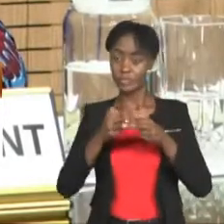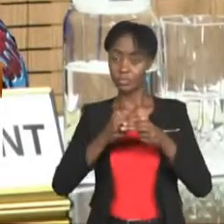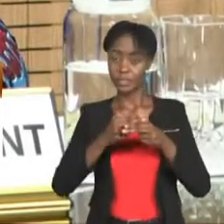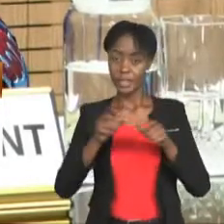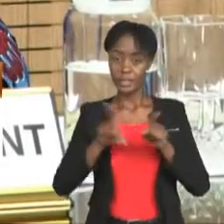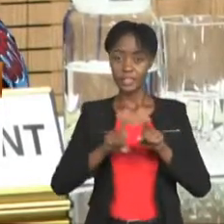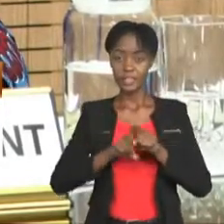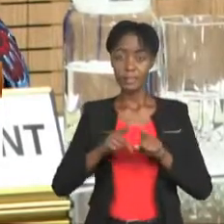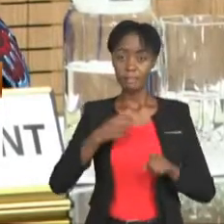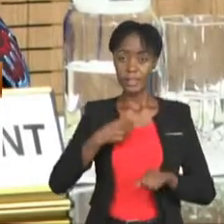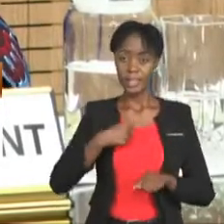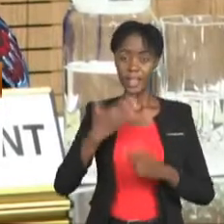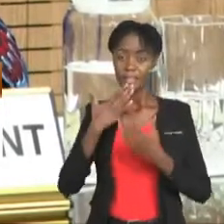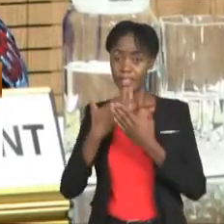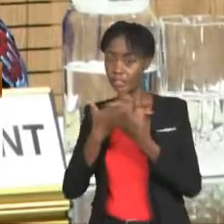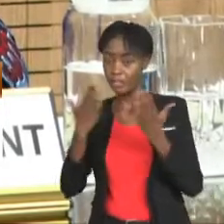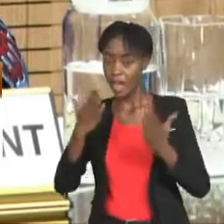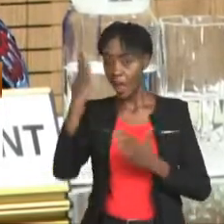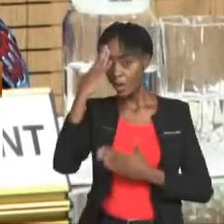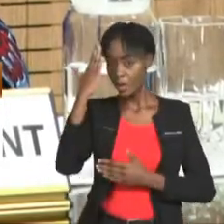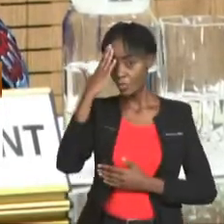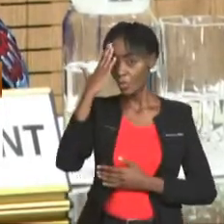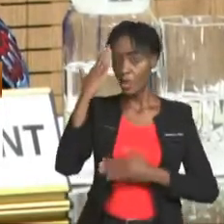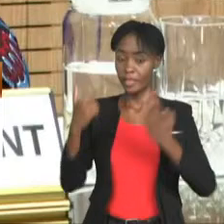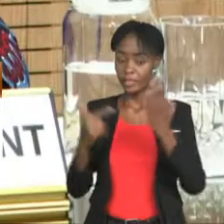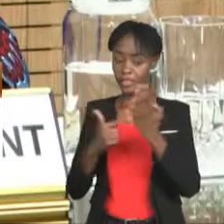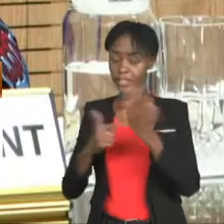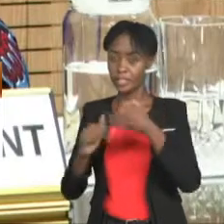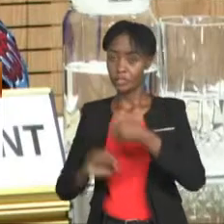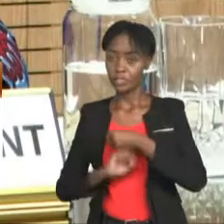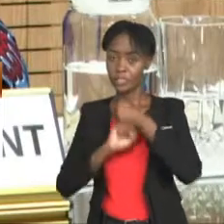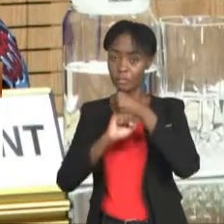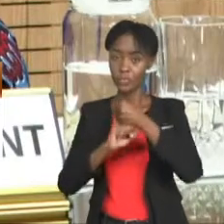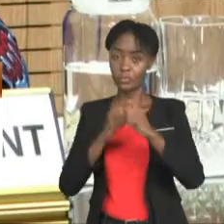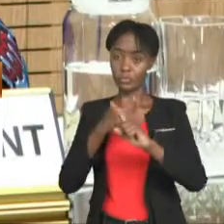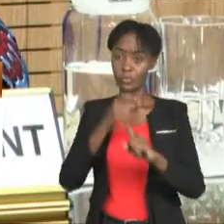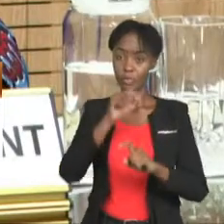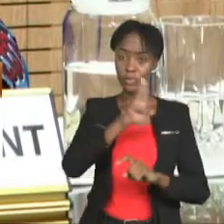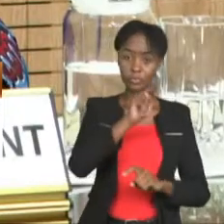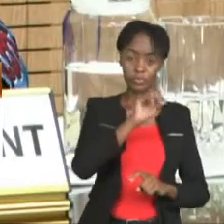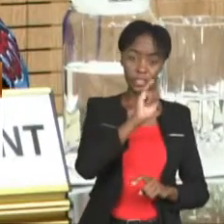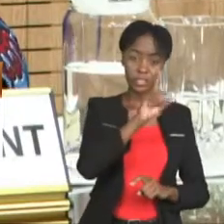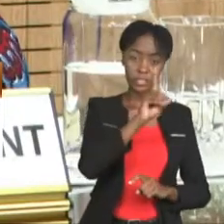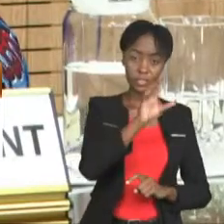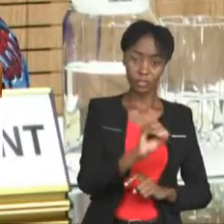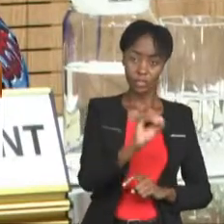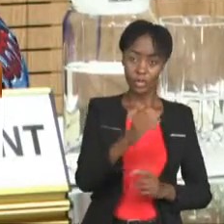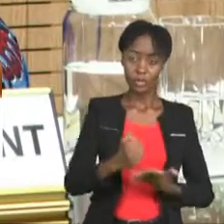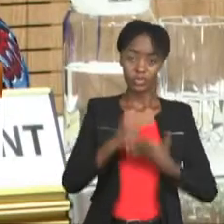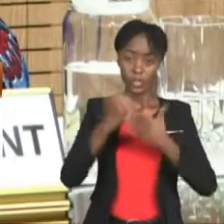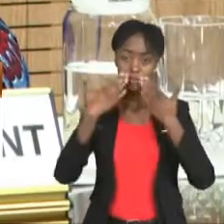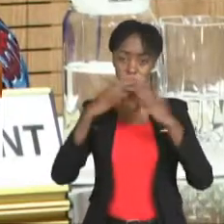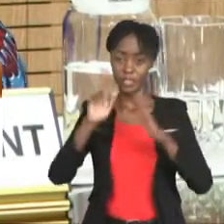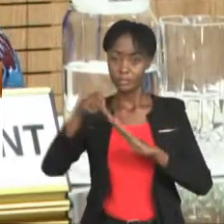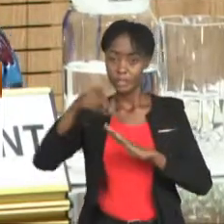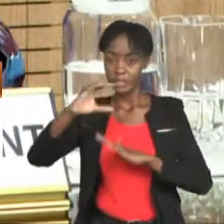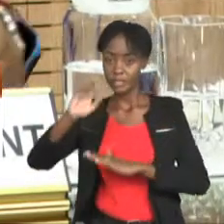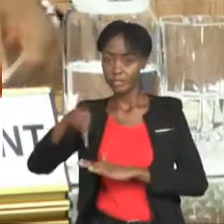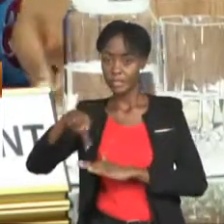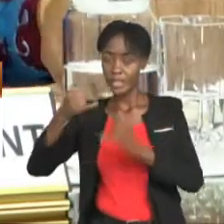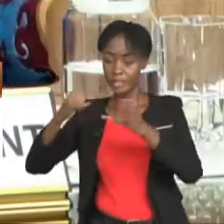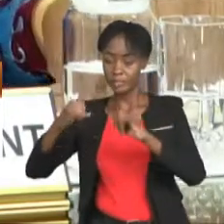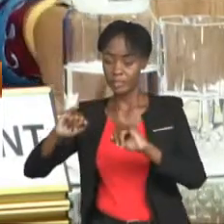note with thanks the technical support from UNIDO in the finalization of the PCP